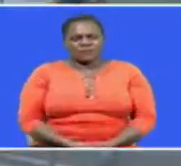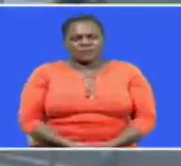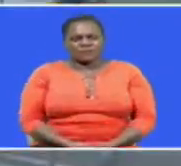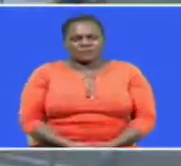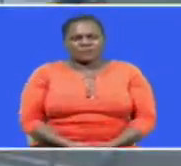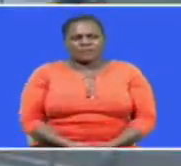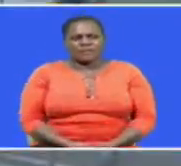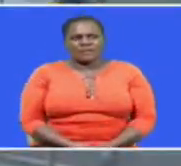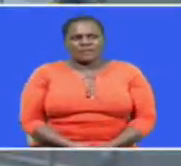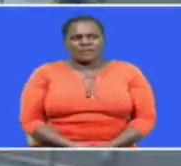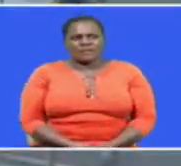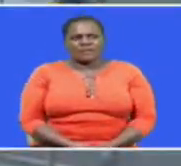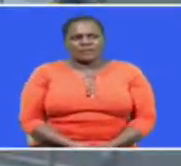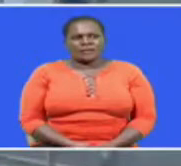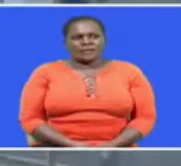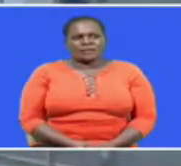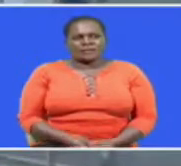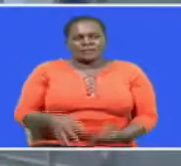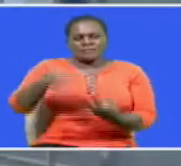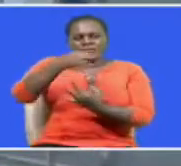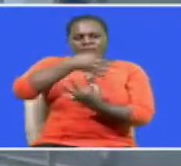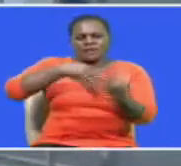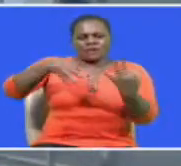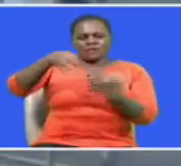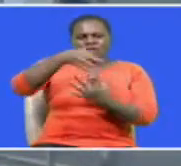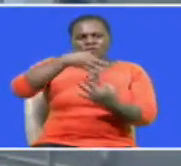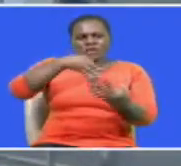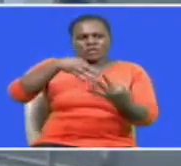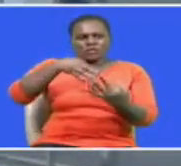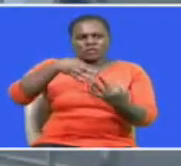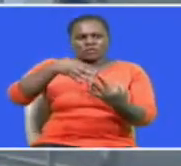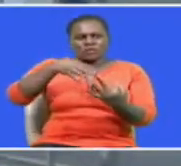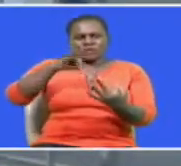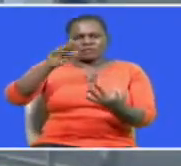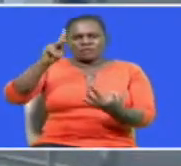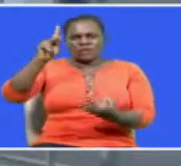The Federation of Kenya Employers, FKE, has raised concerns.